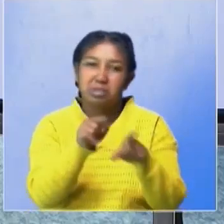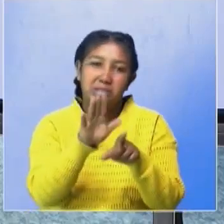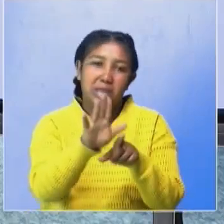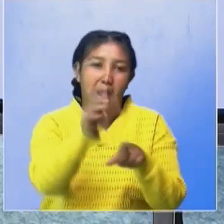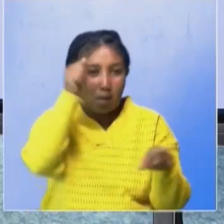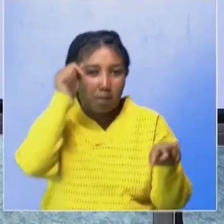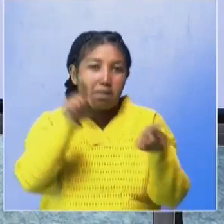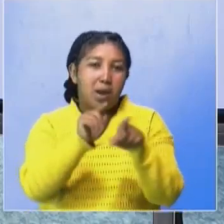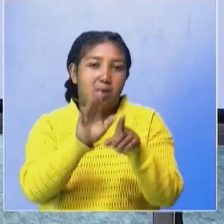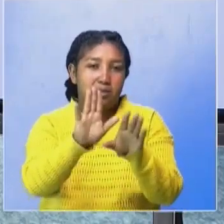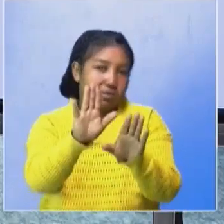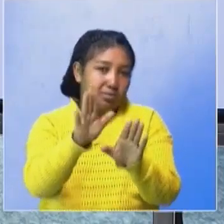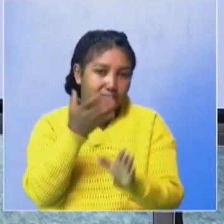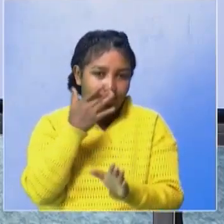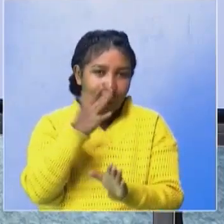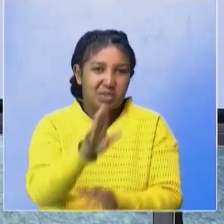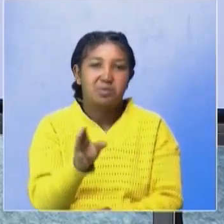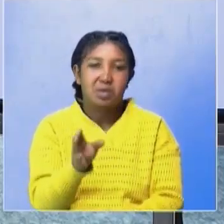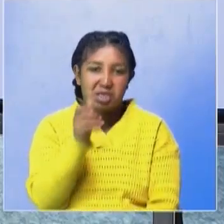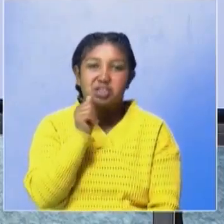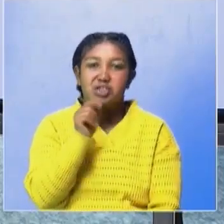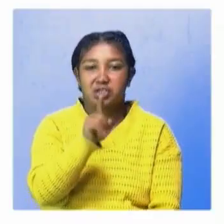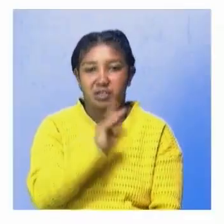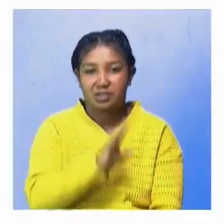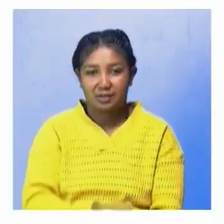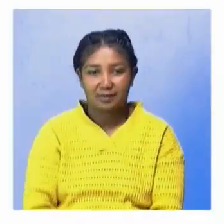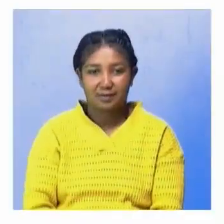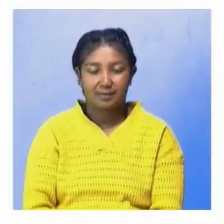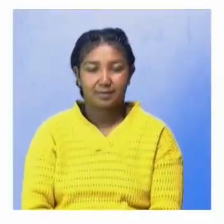us say mention one. We can say she. She